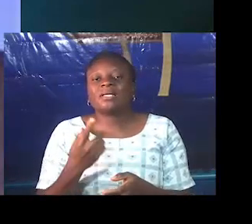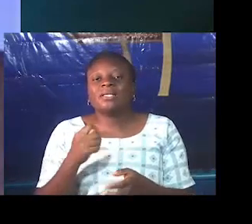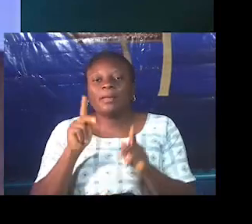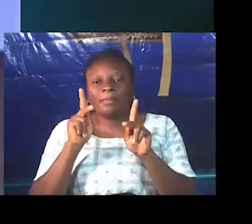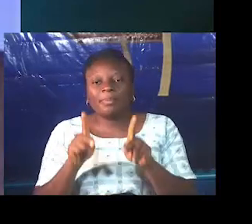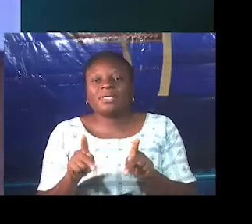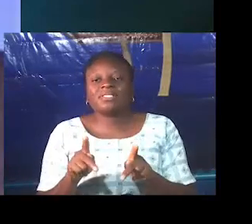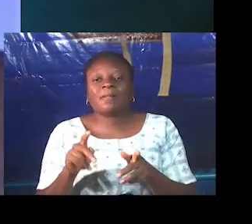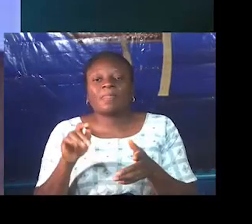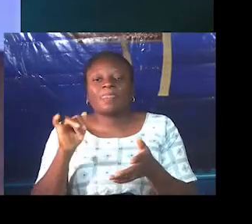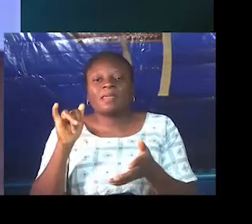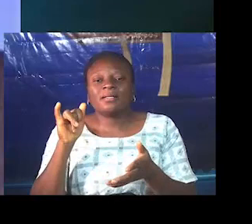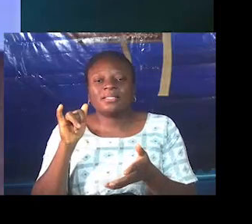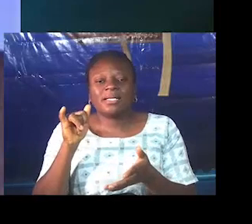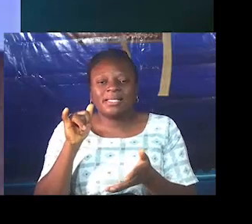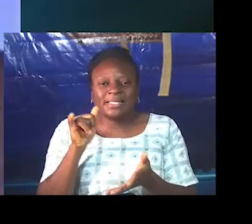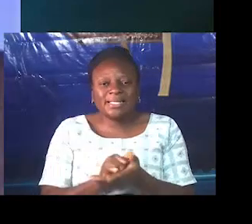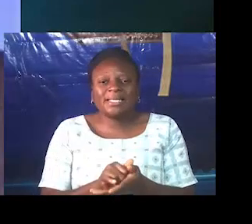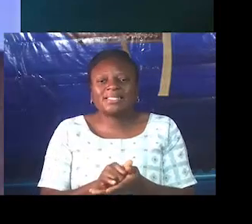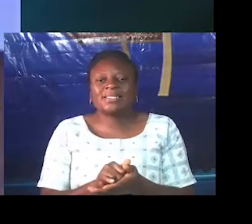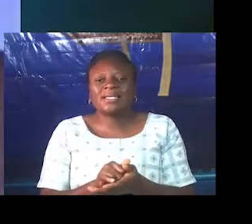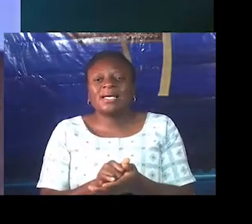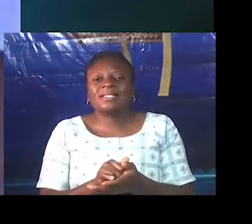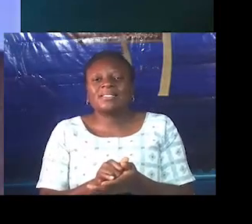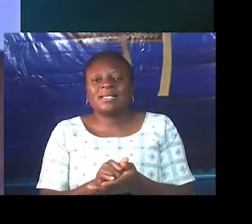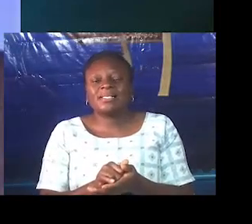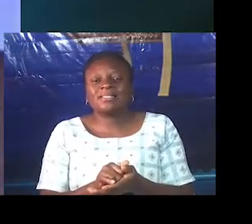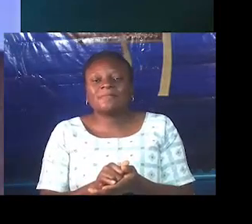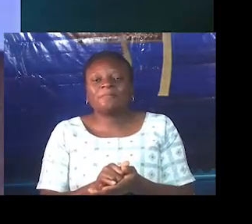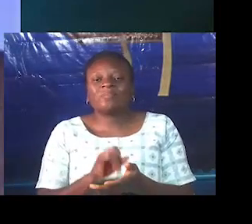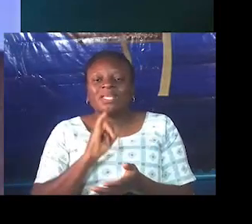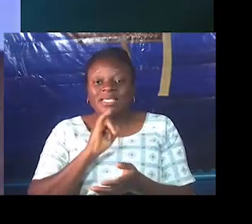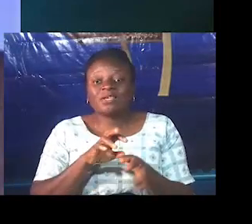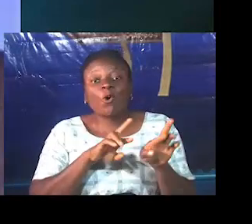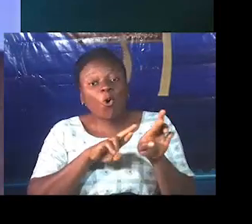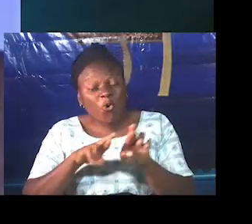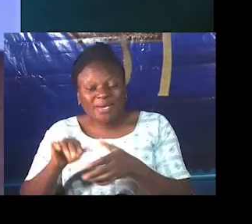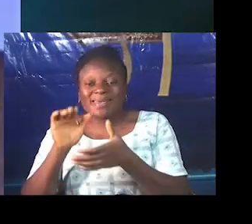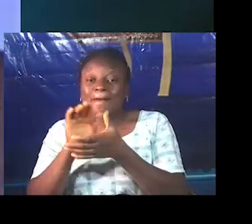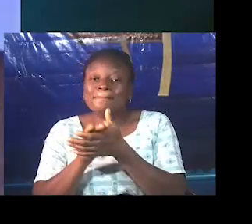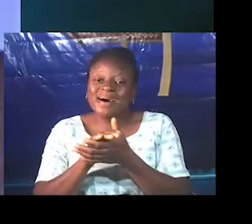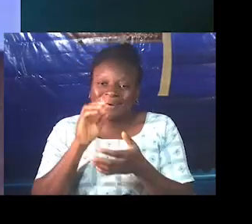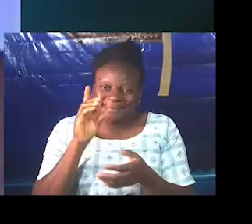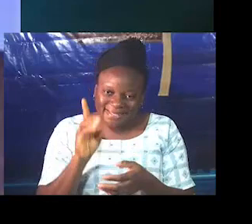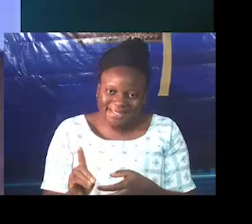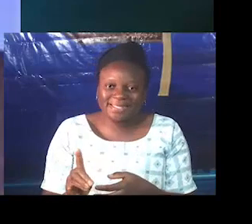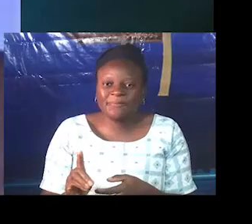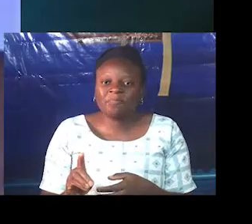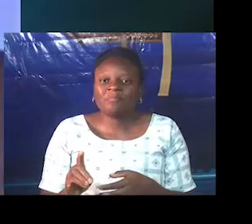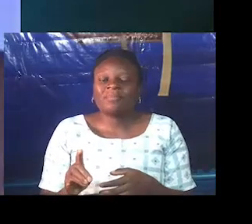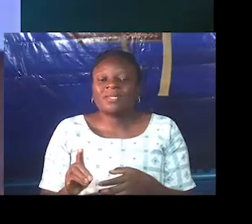even though his wife is with him, and he say God is just leading him so that you can be of help to his